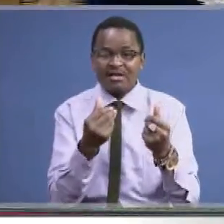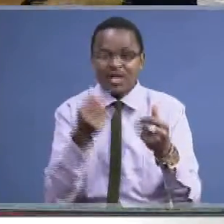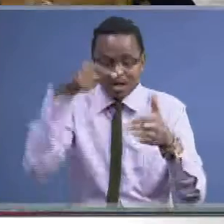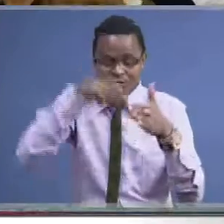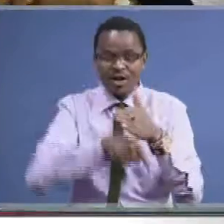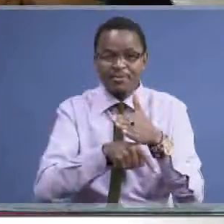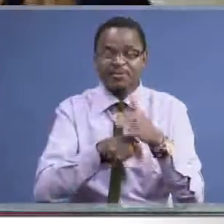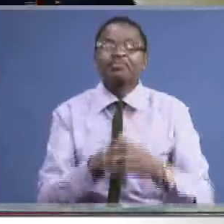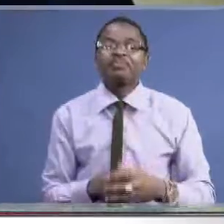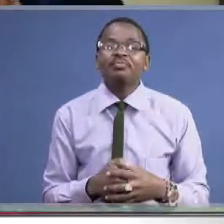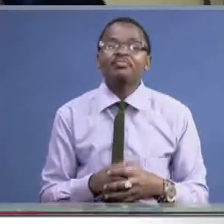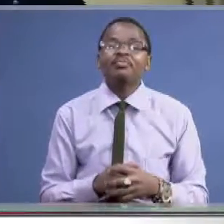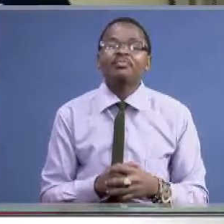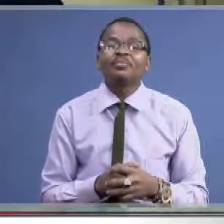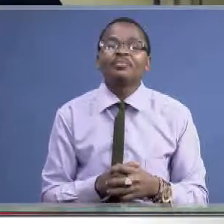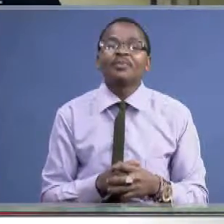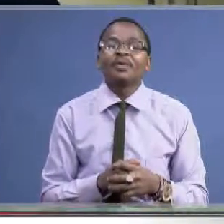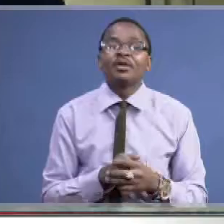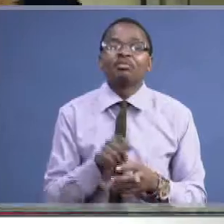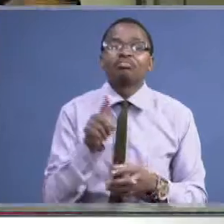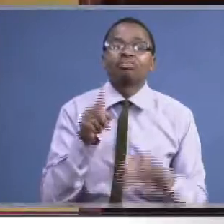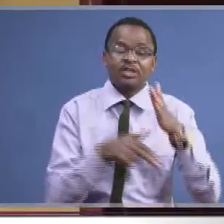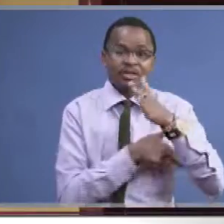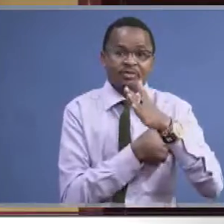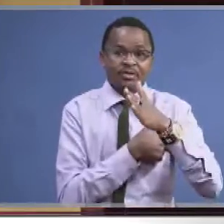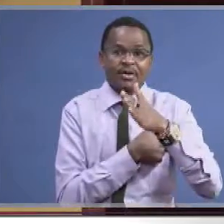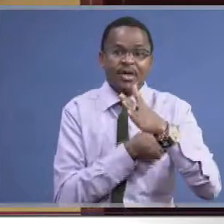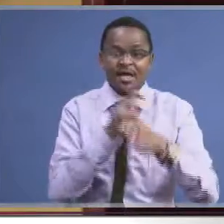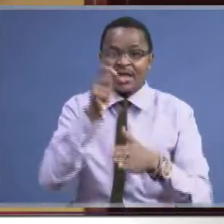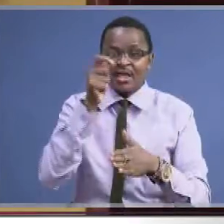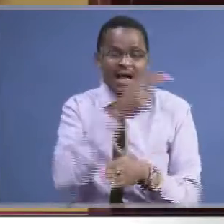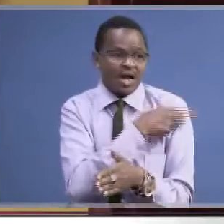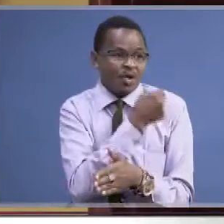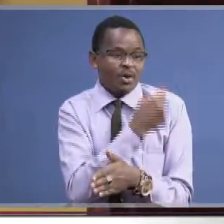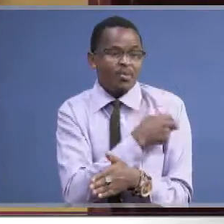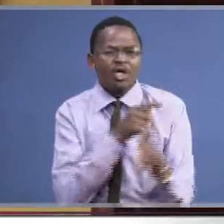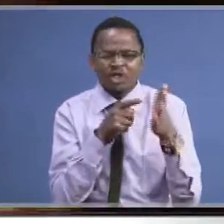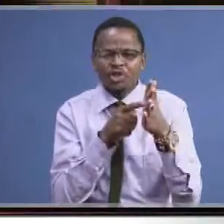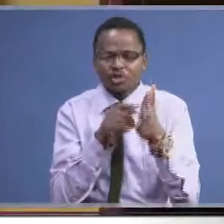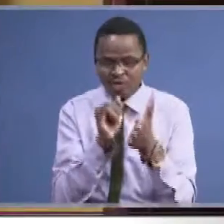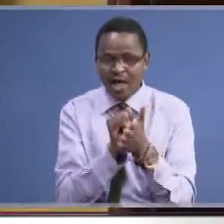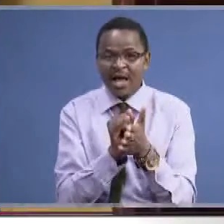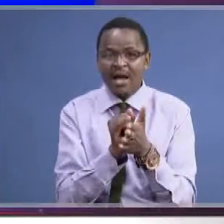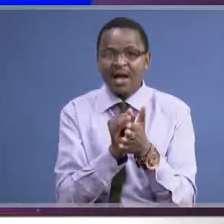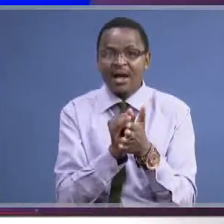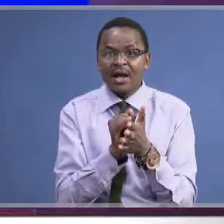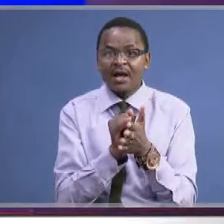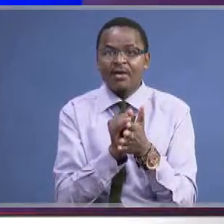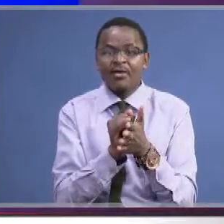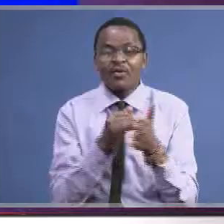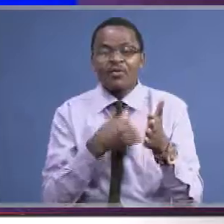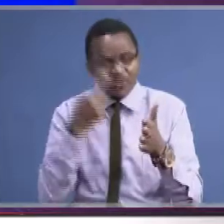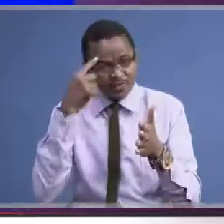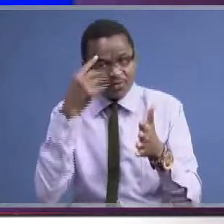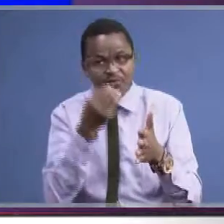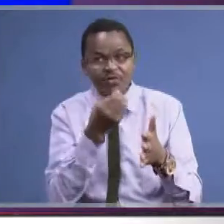down. The senior assistant chief nurse at Kenyatta National Hospital reveals to us that there are techniques of